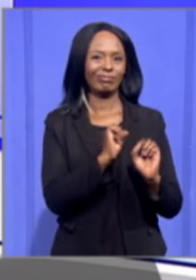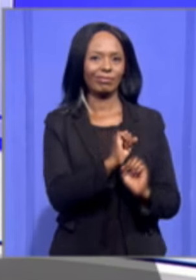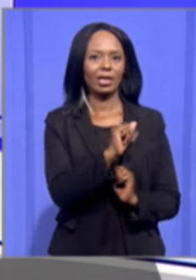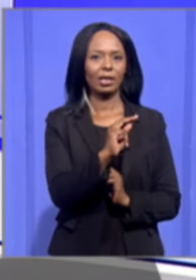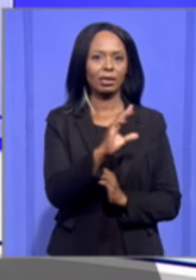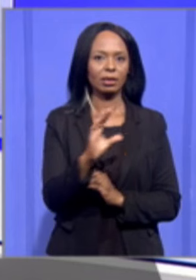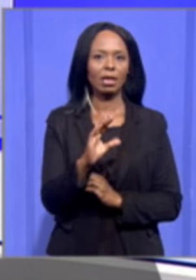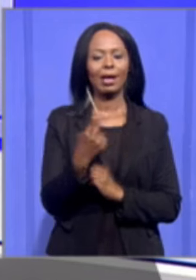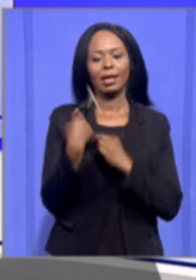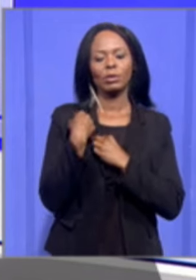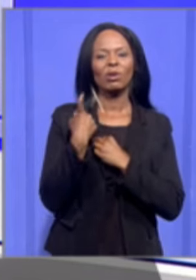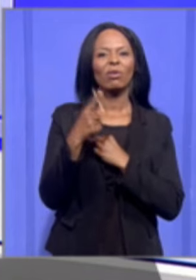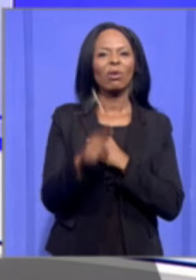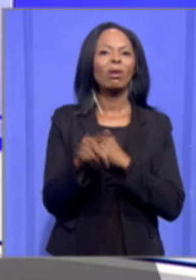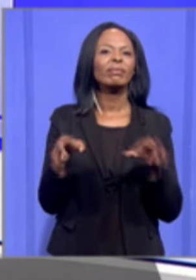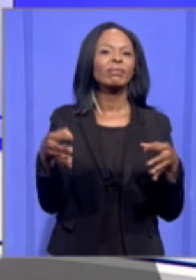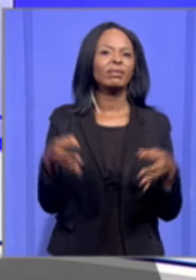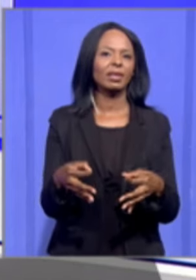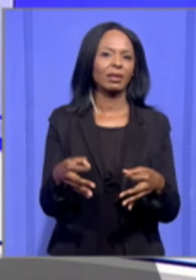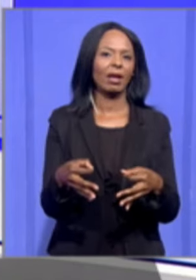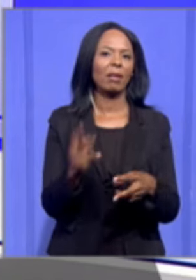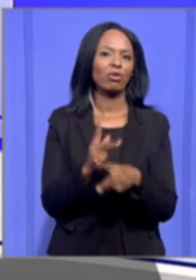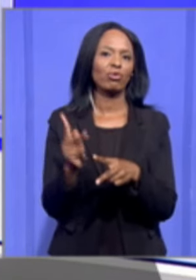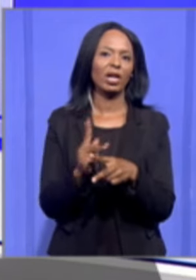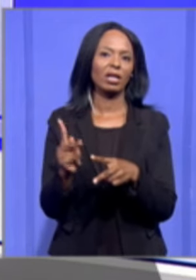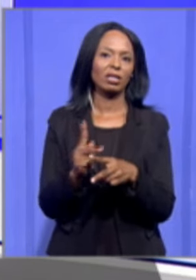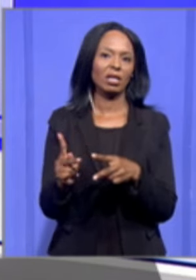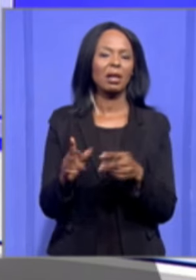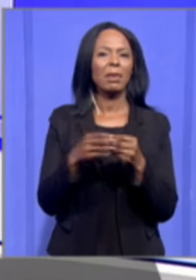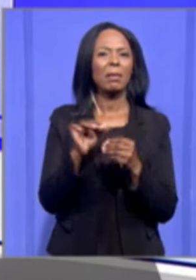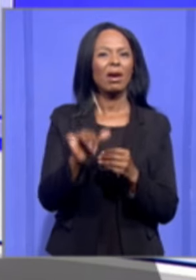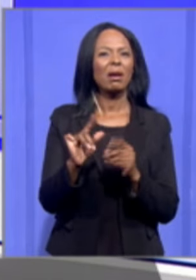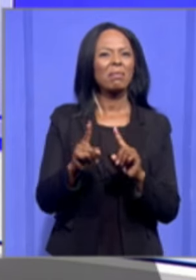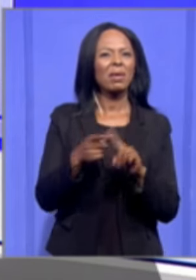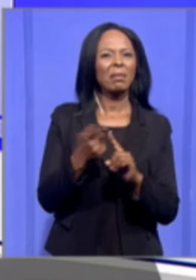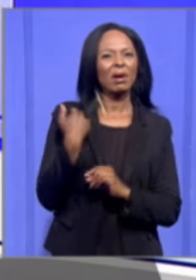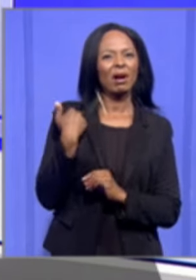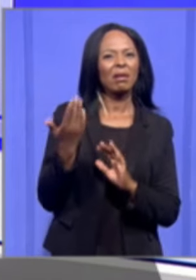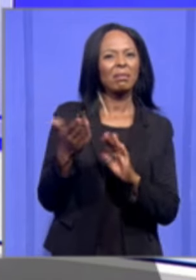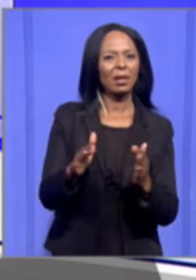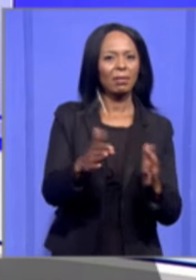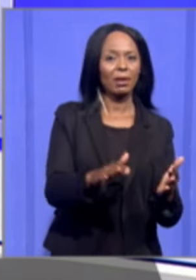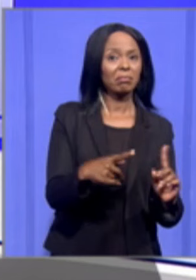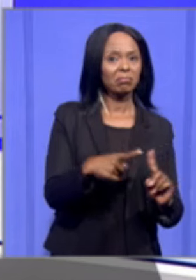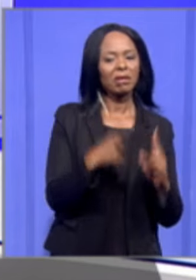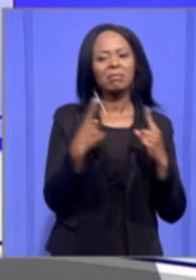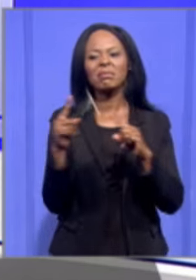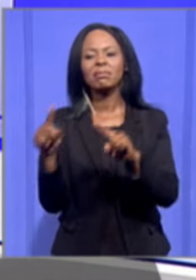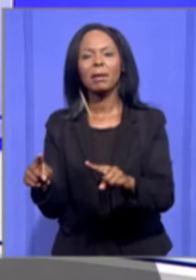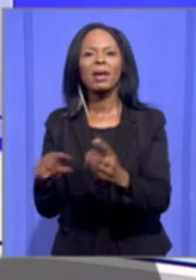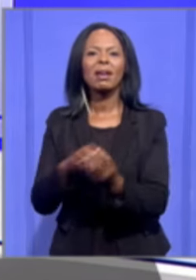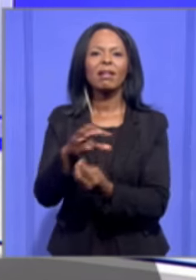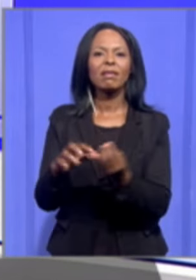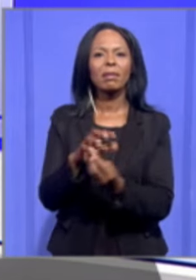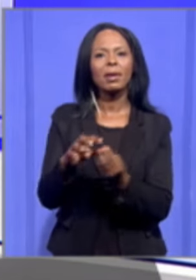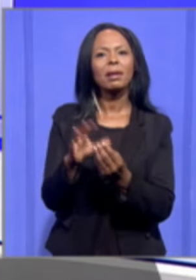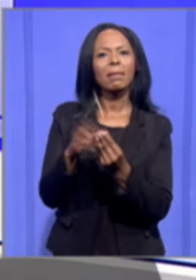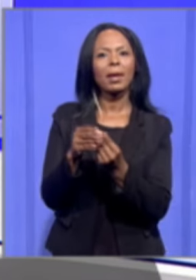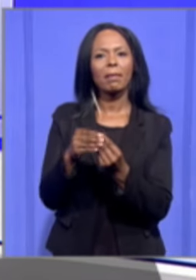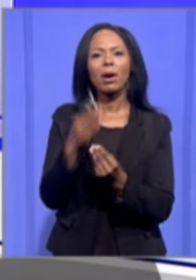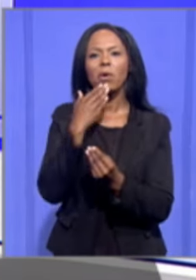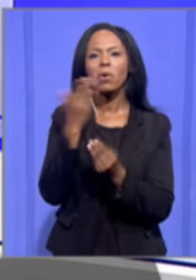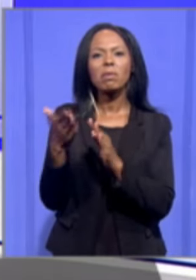yona tse di tlhokafetseng mo kotsing ya tsela. O tlhotse a jetse malapa a baswi le bao